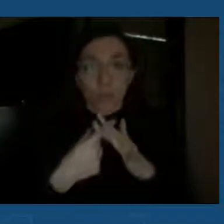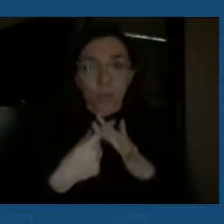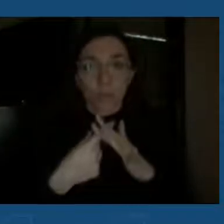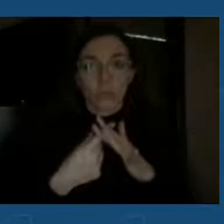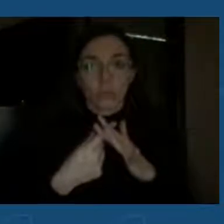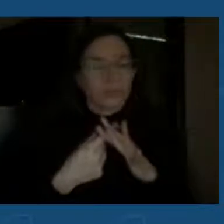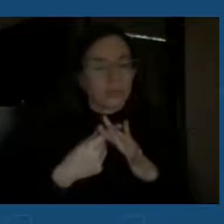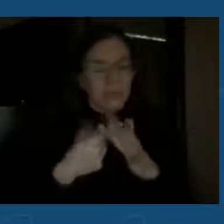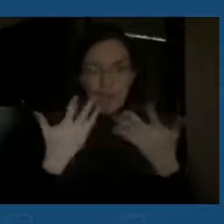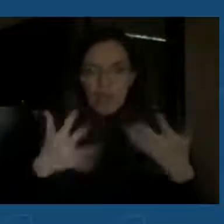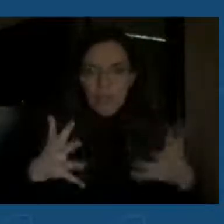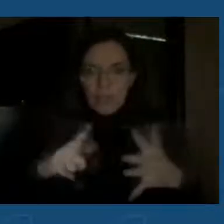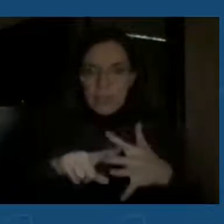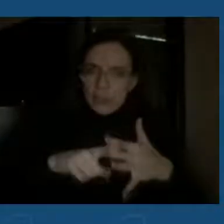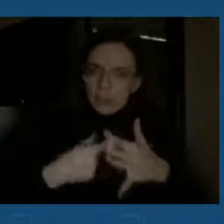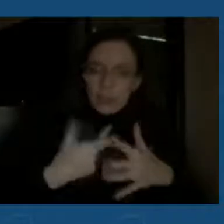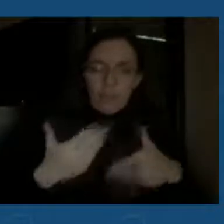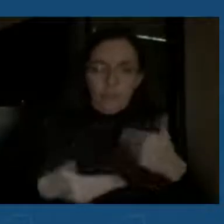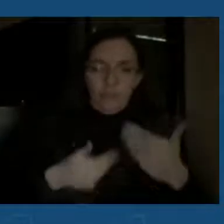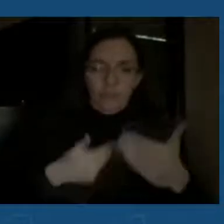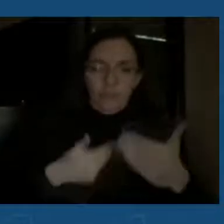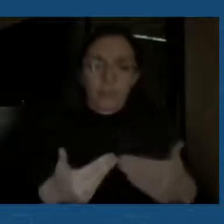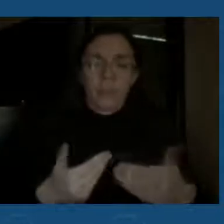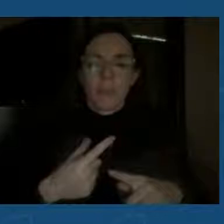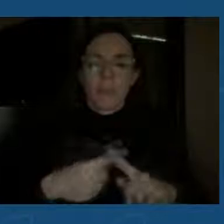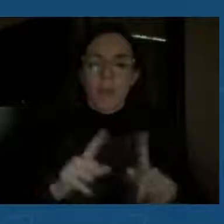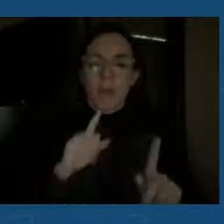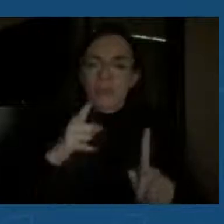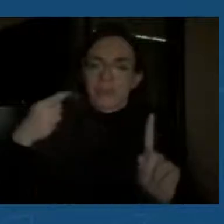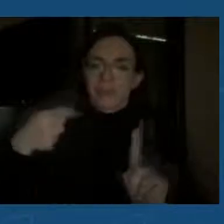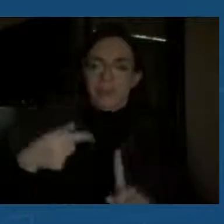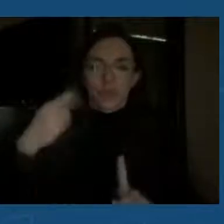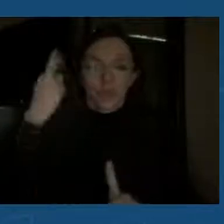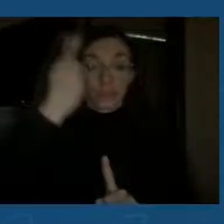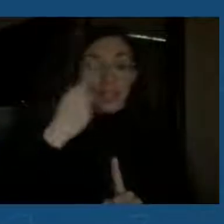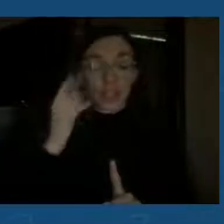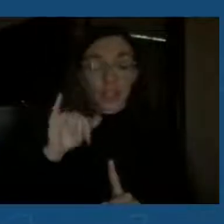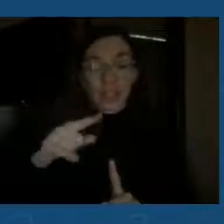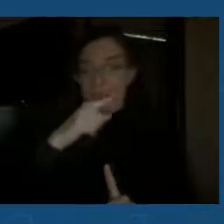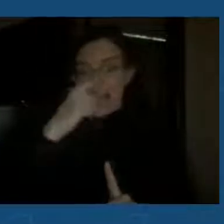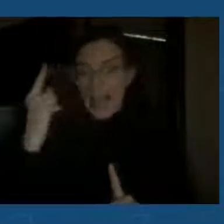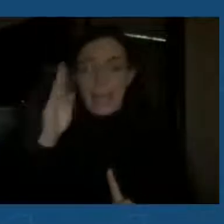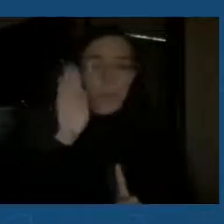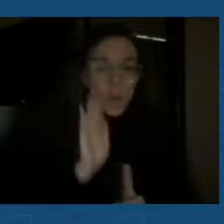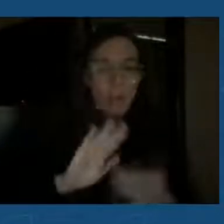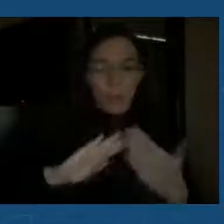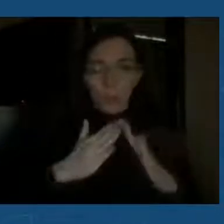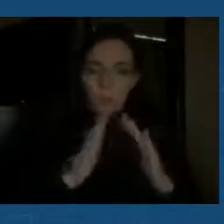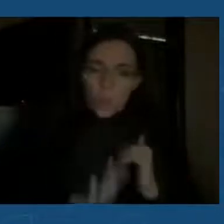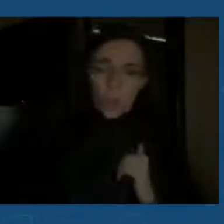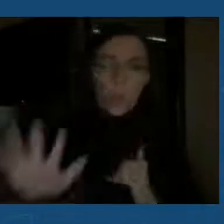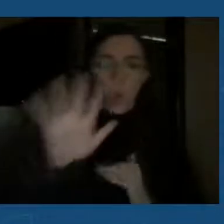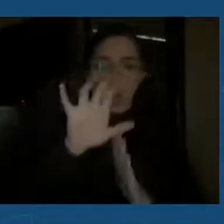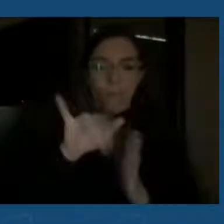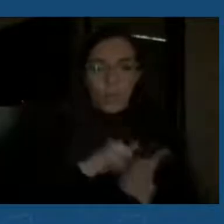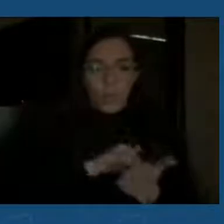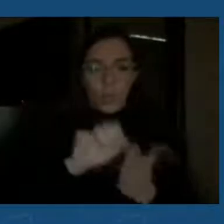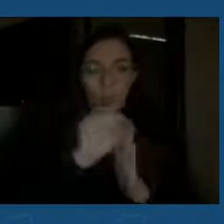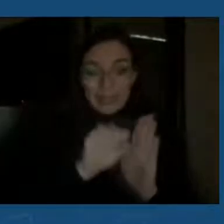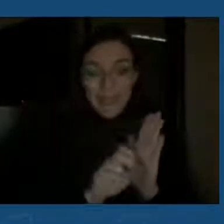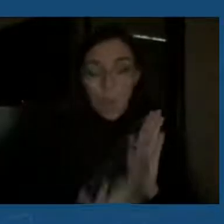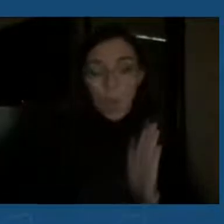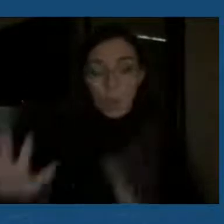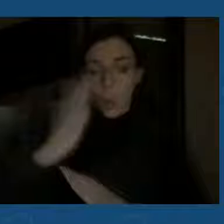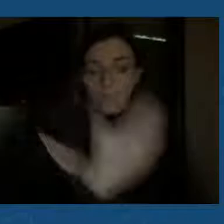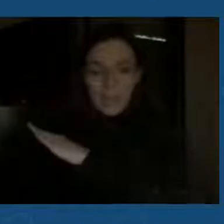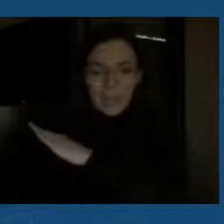starting. And, it's just the realization that Black and brown communities all over our state and all of our country, they're not